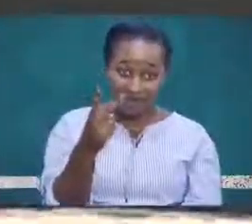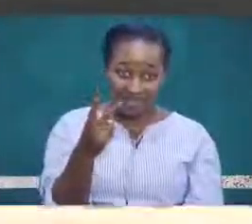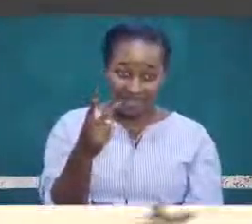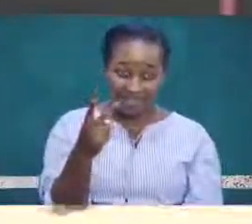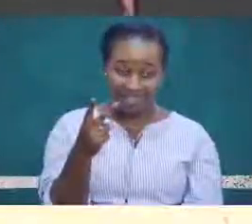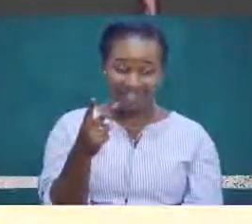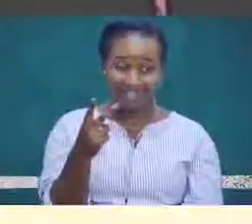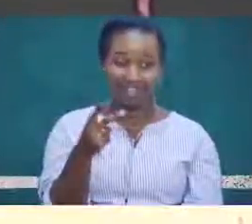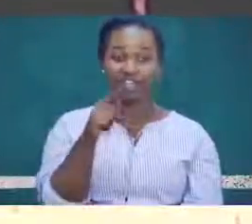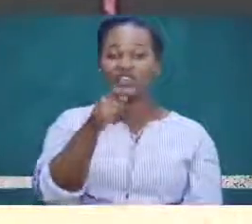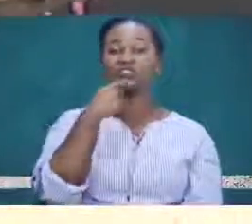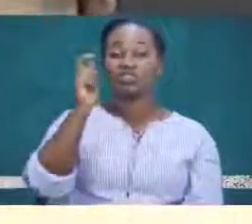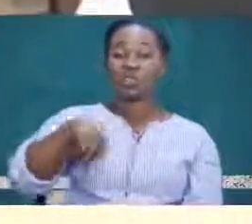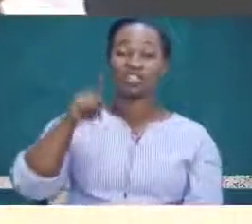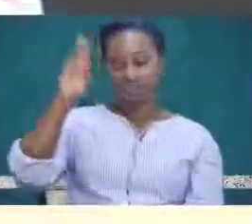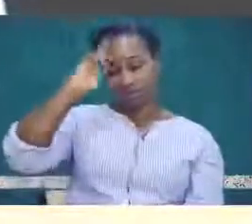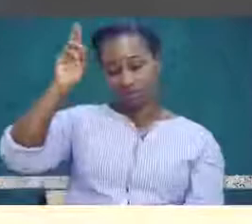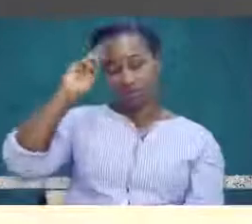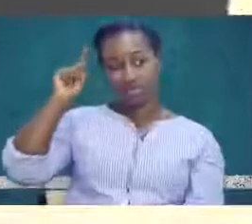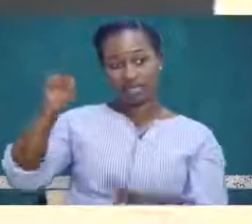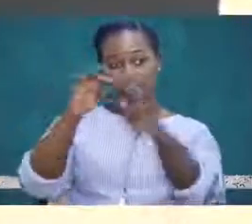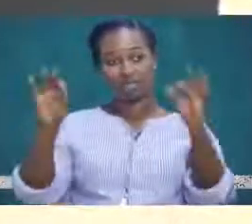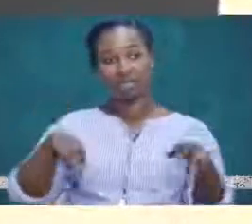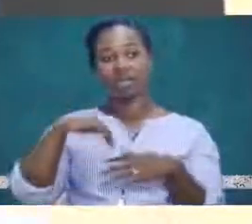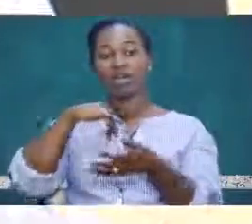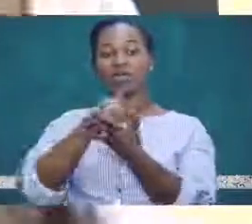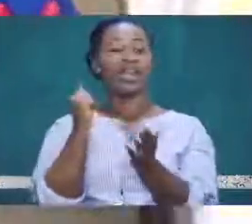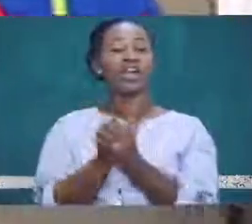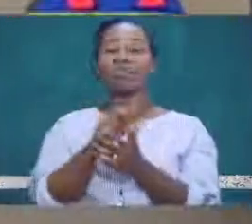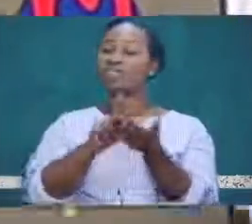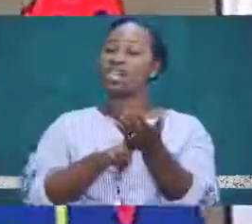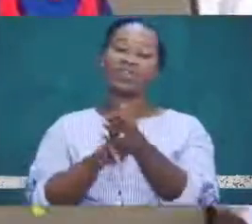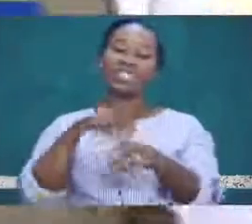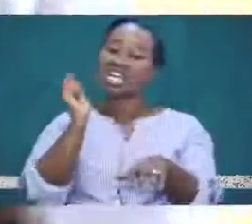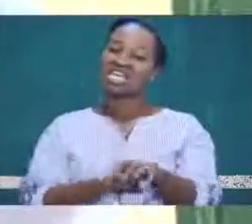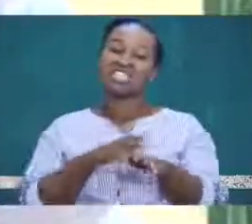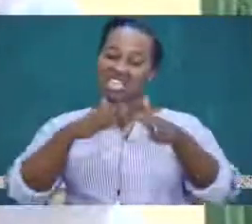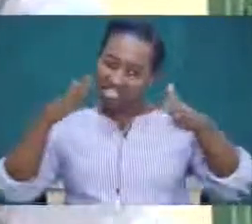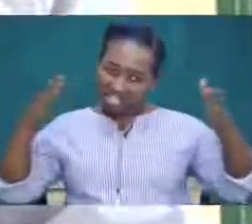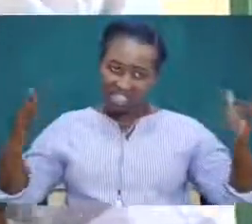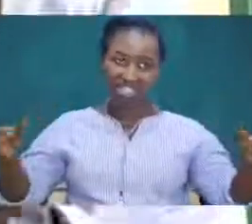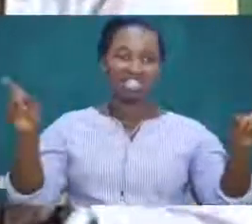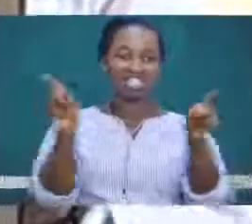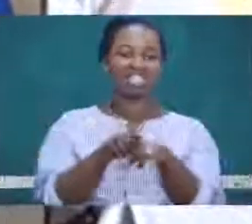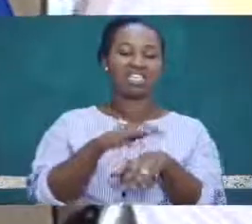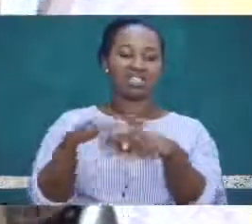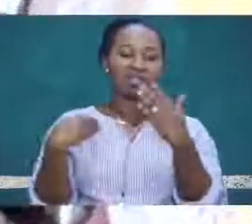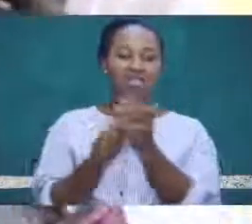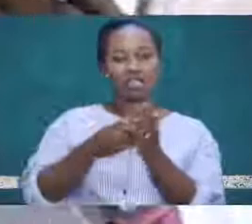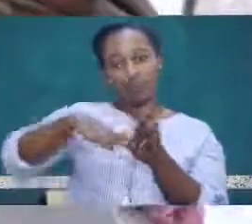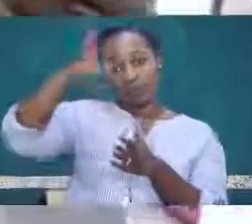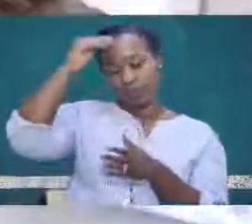ones? You need to remember this formula because you're going to be using it for a very long period of time, for as long as you are